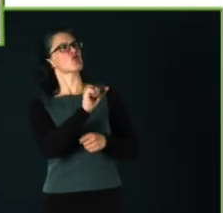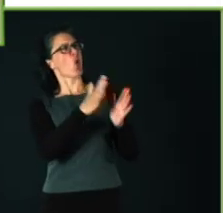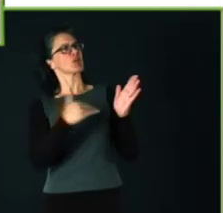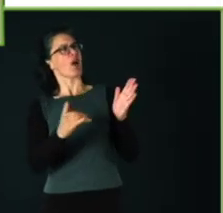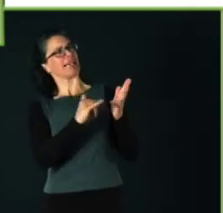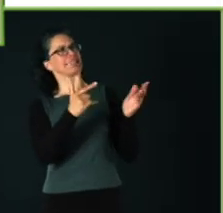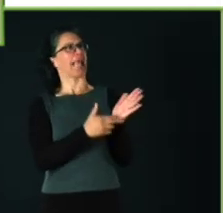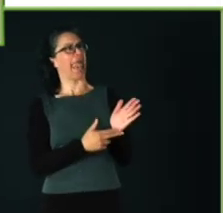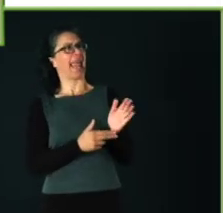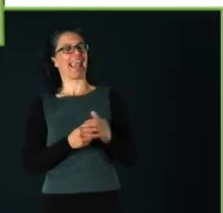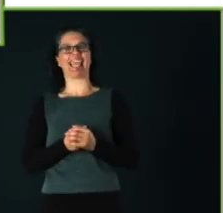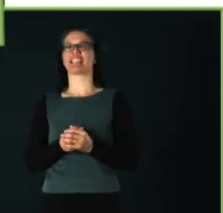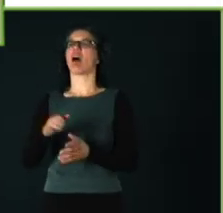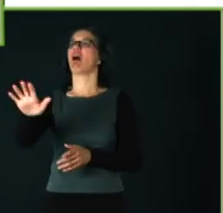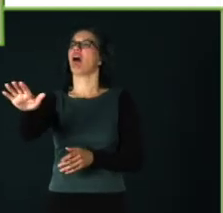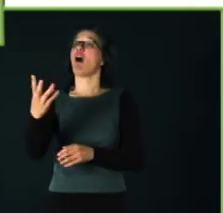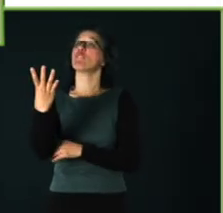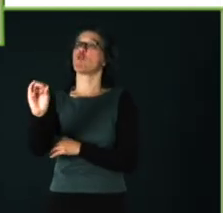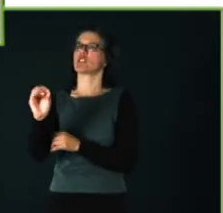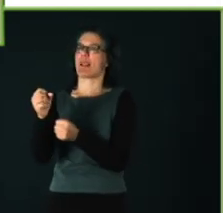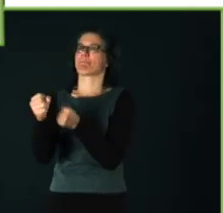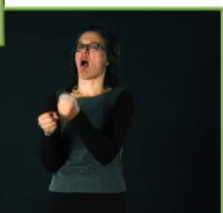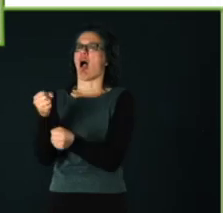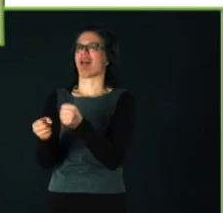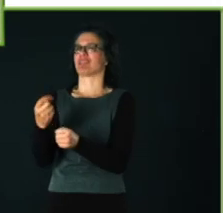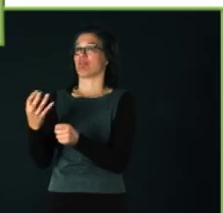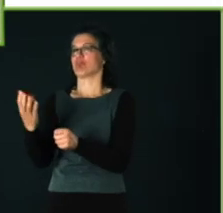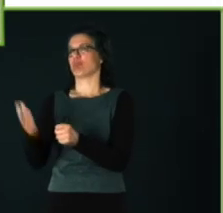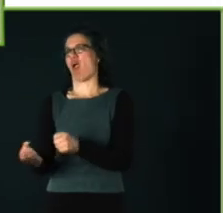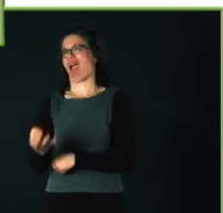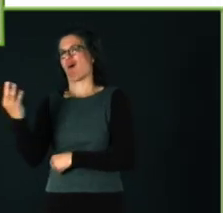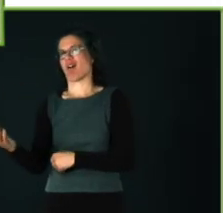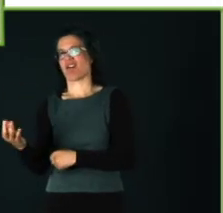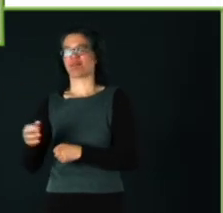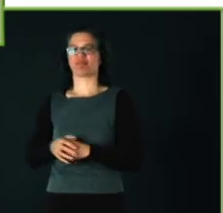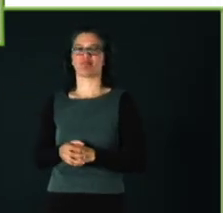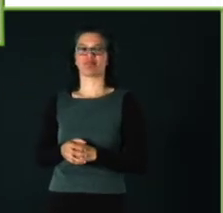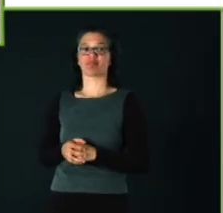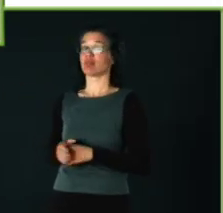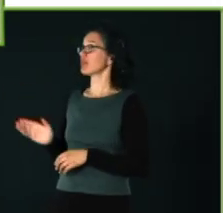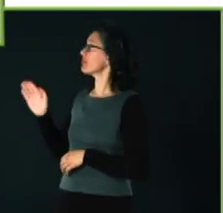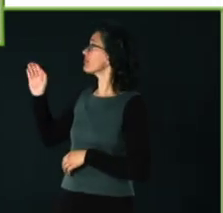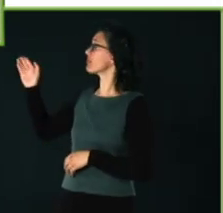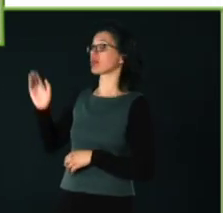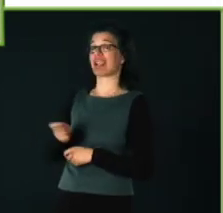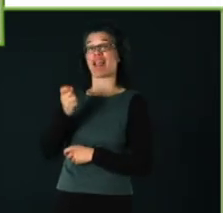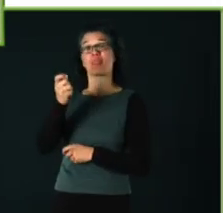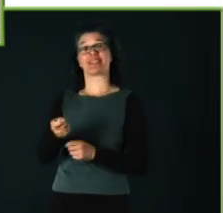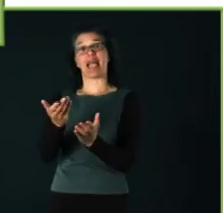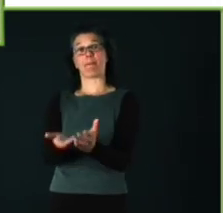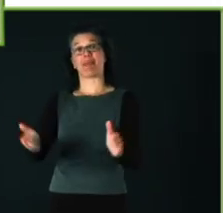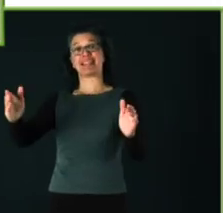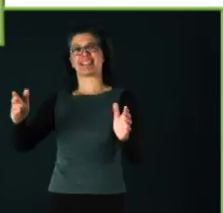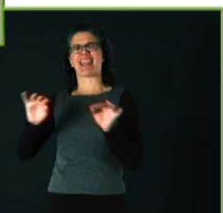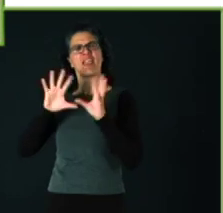Dan? They're at 40 miles an hour. Okay, this is the town basin. We should turn everything into the town